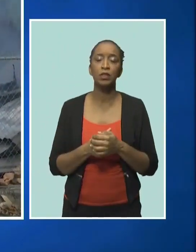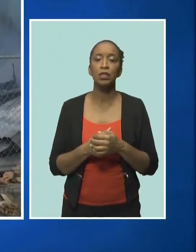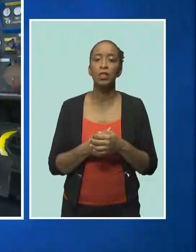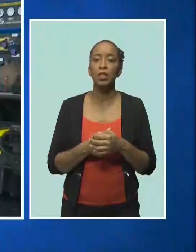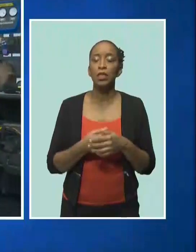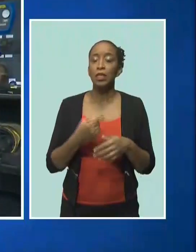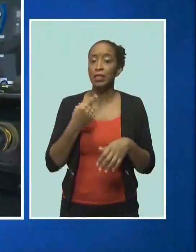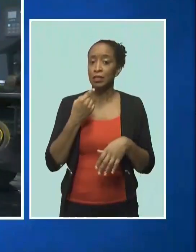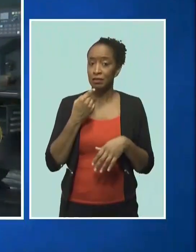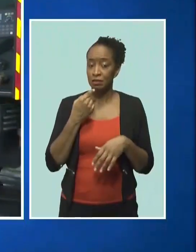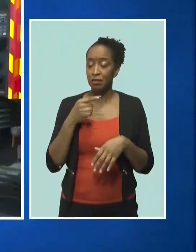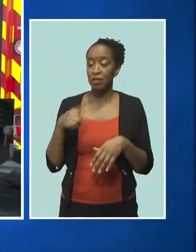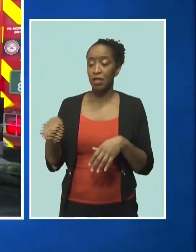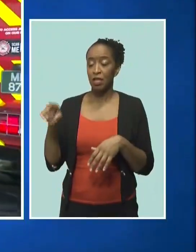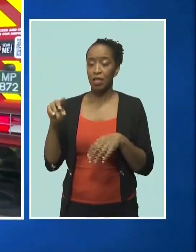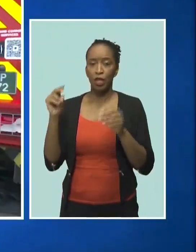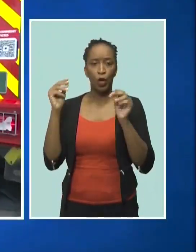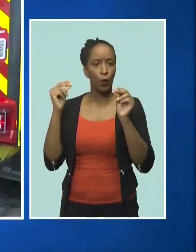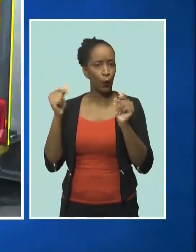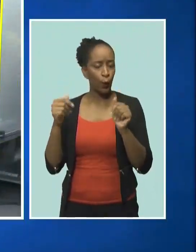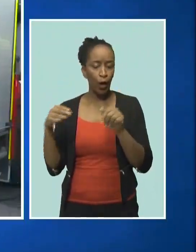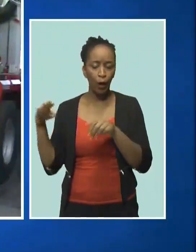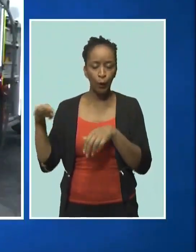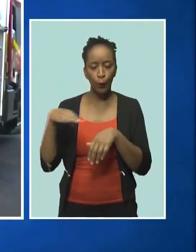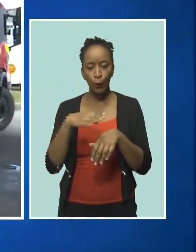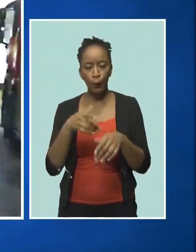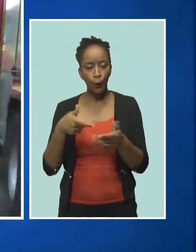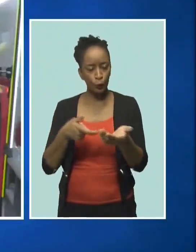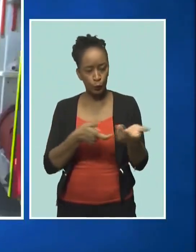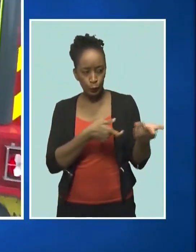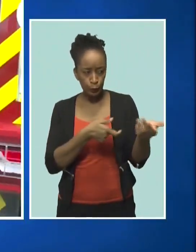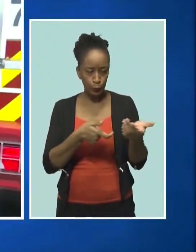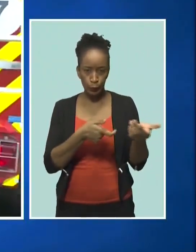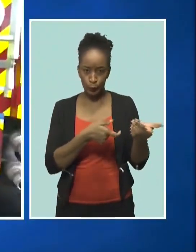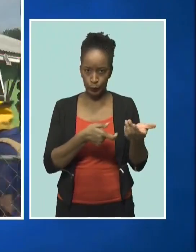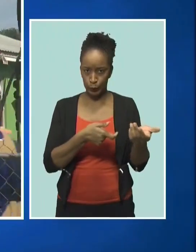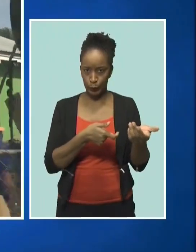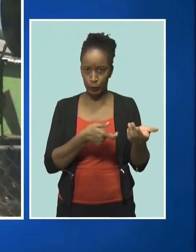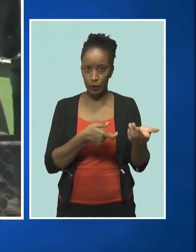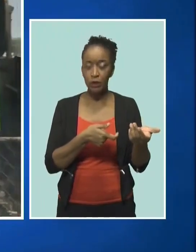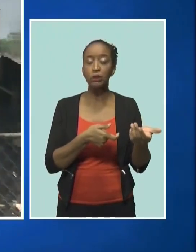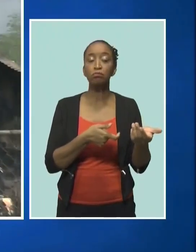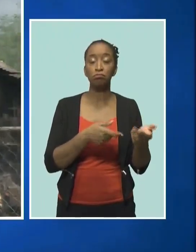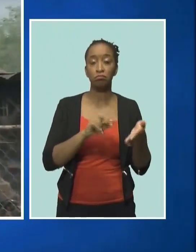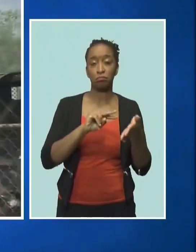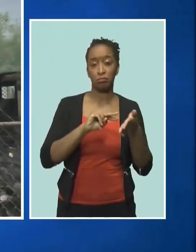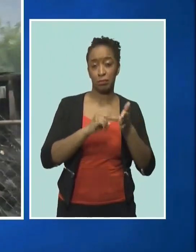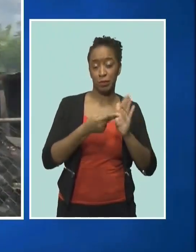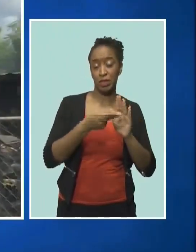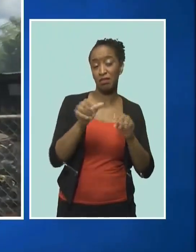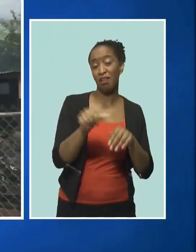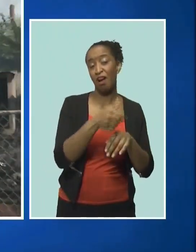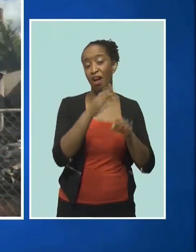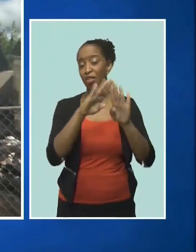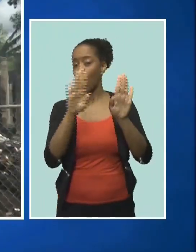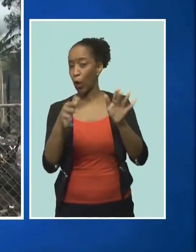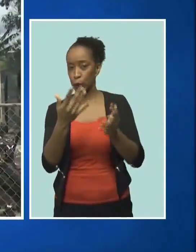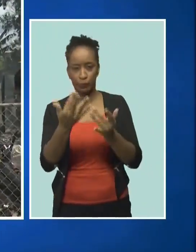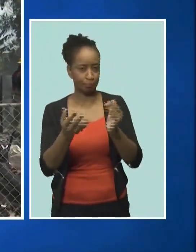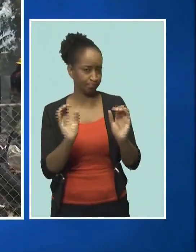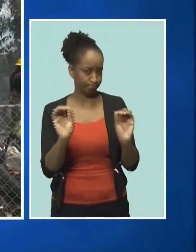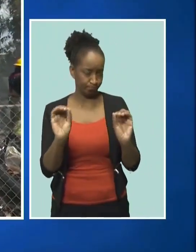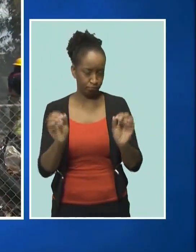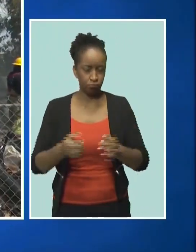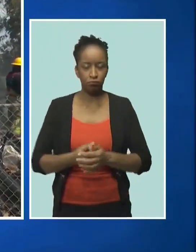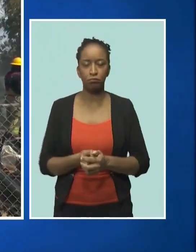quick response from the officers at the Bridgetown and Port fire stations prevented a neighboring building from destruction. He is warning